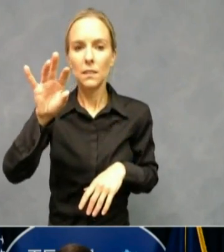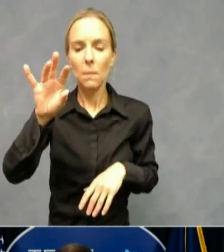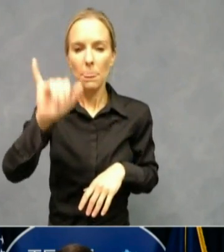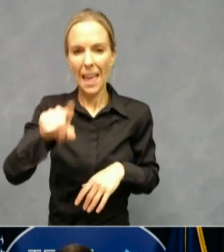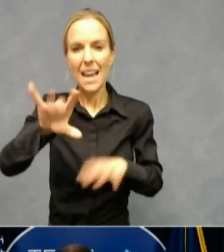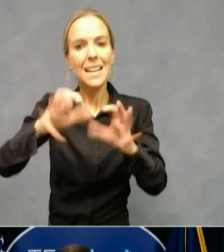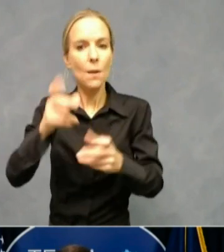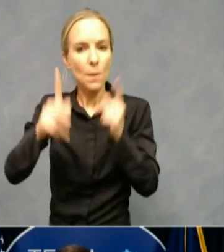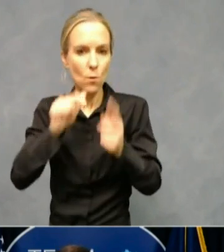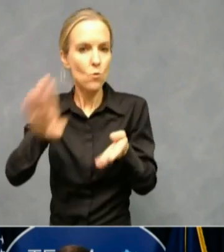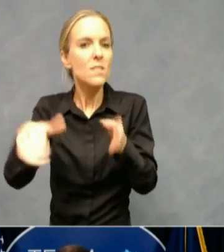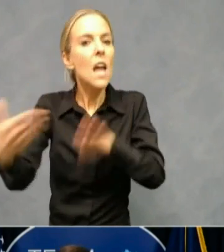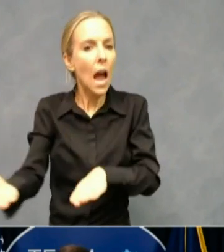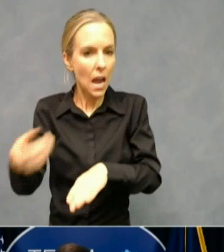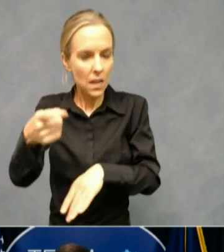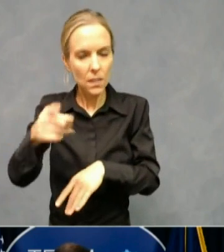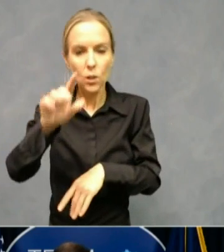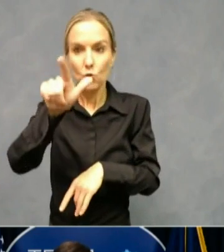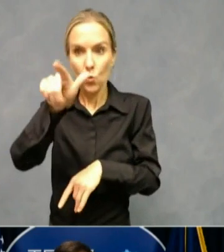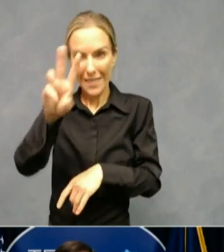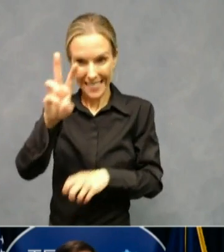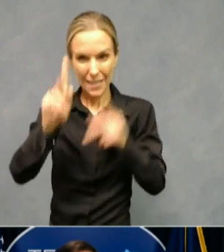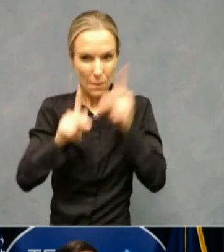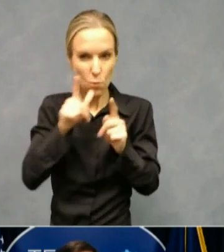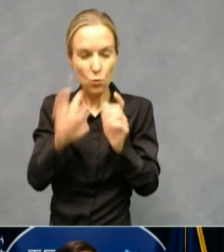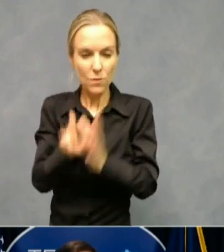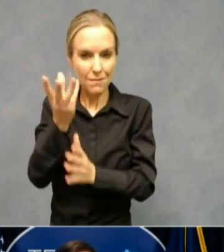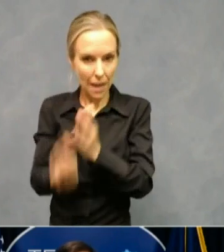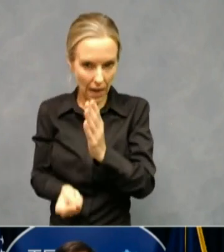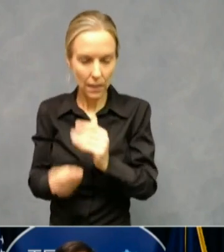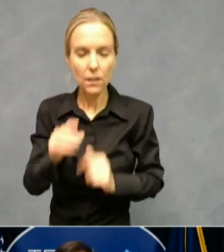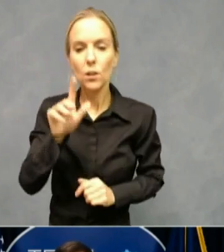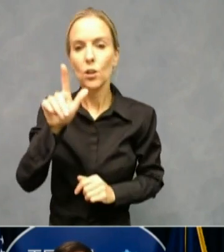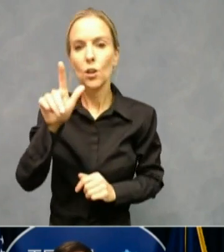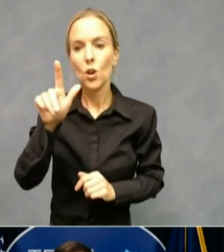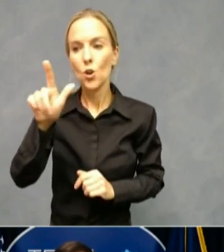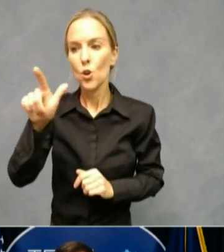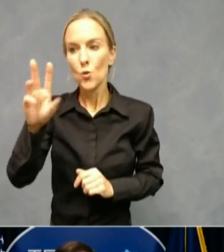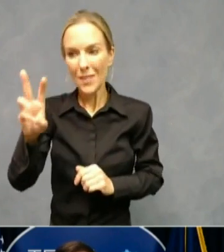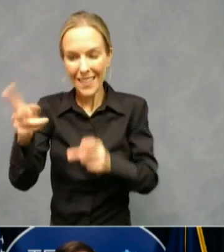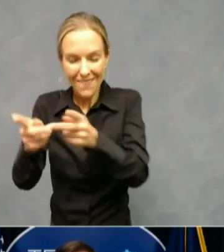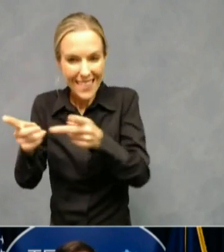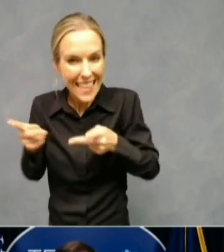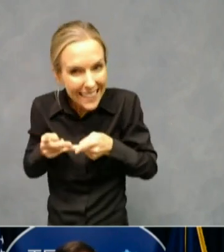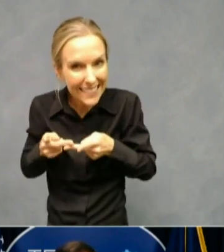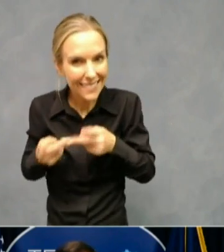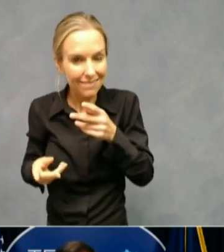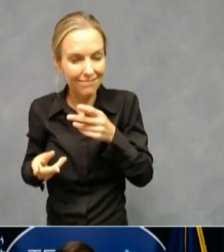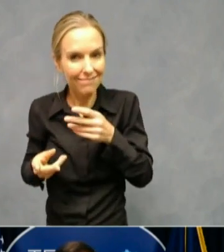additional 26, 6 additional facilities. We're going to be providing an update on